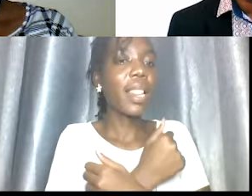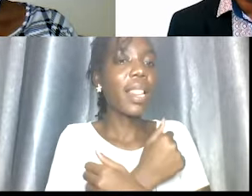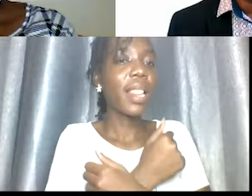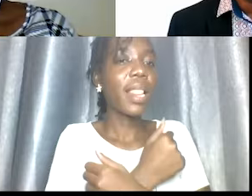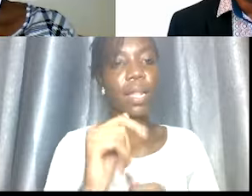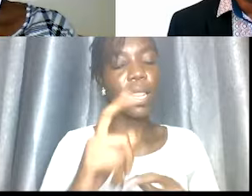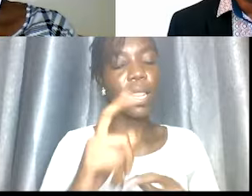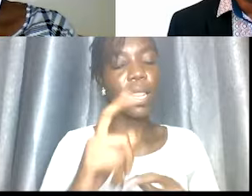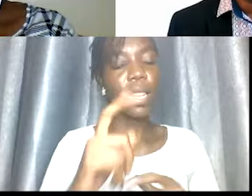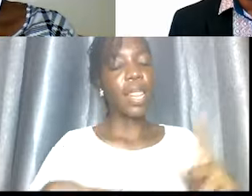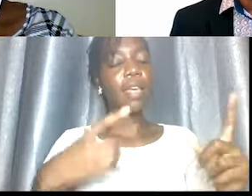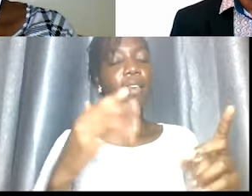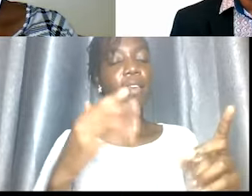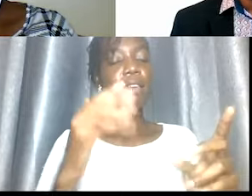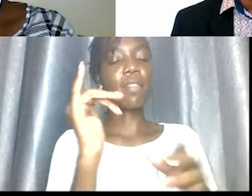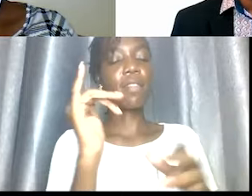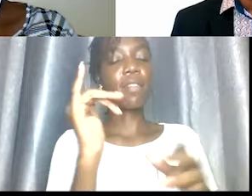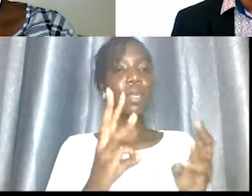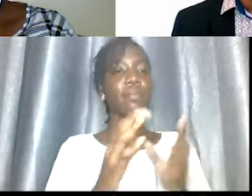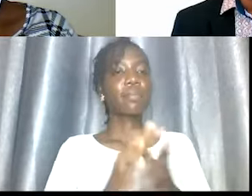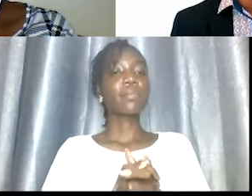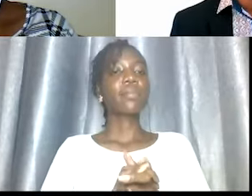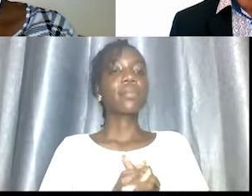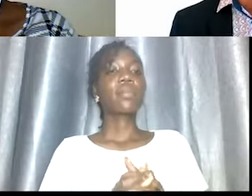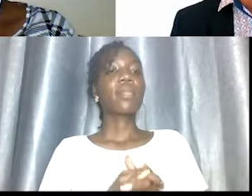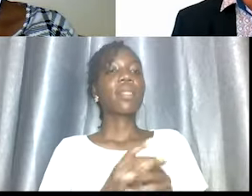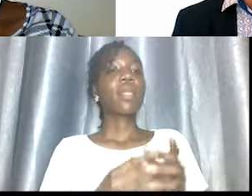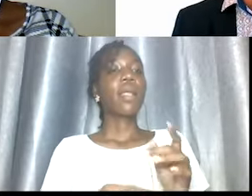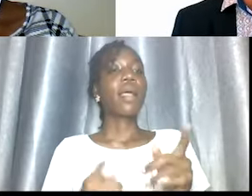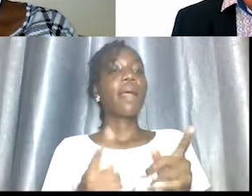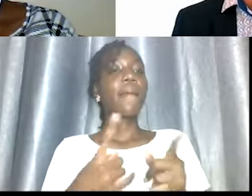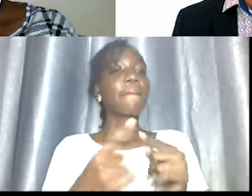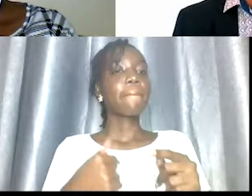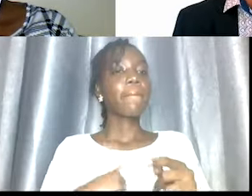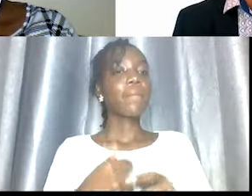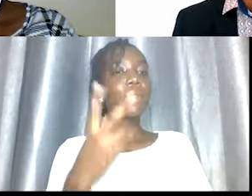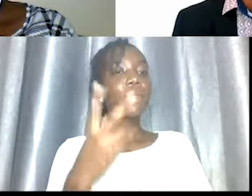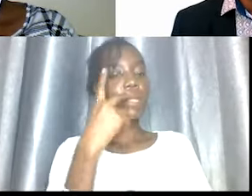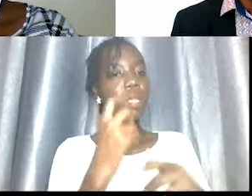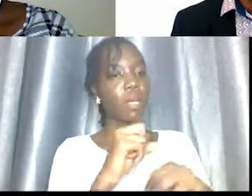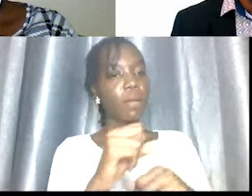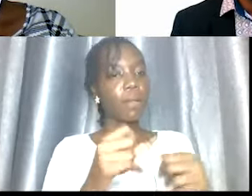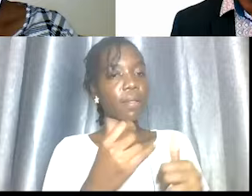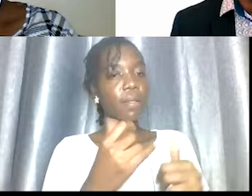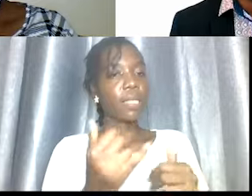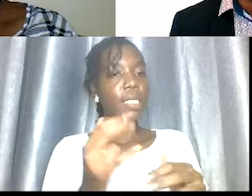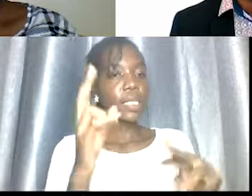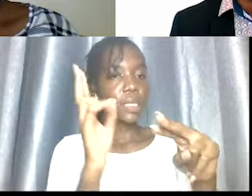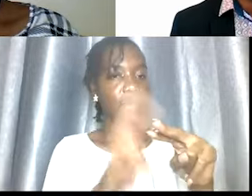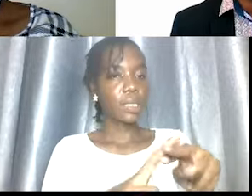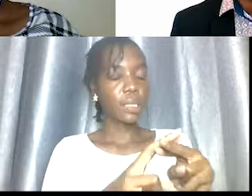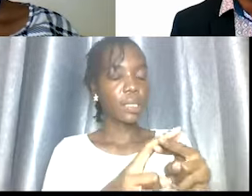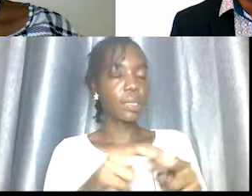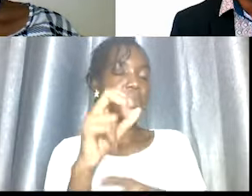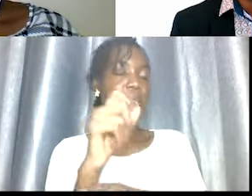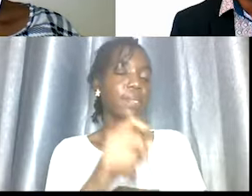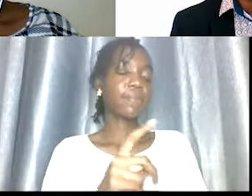that way. The quote was, I sit under the shade of a tree whose seeds I did not plant.